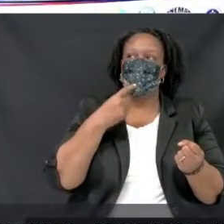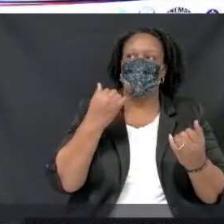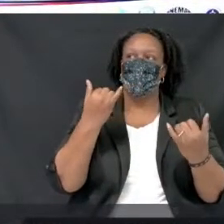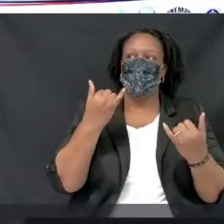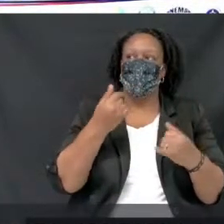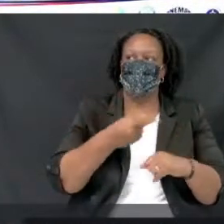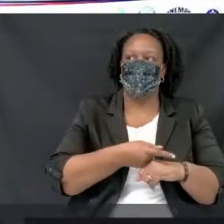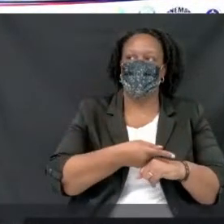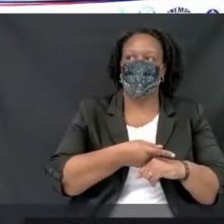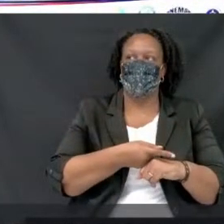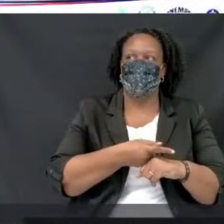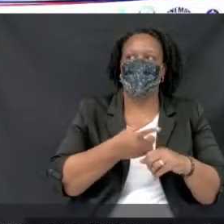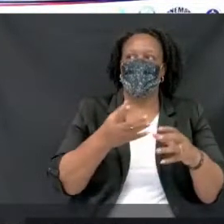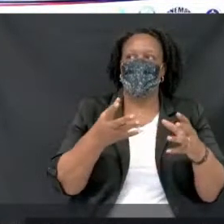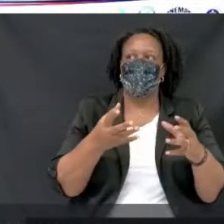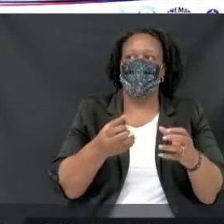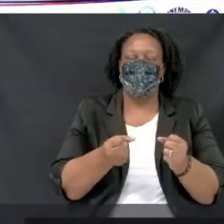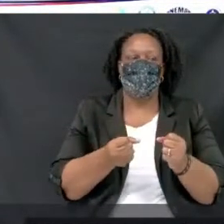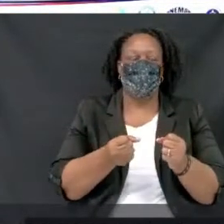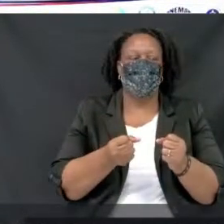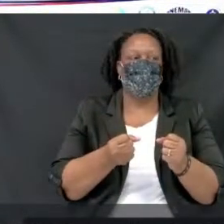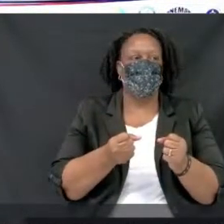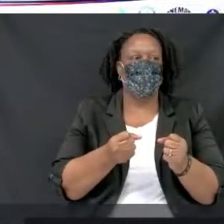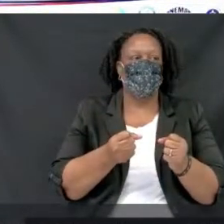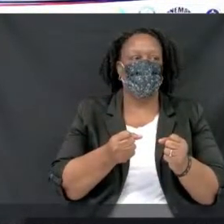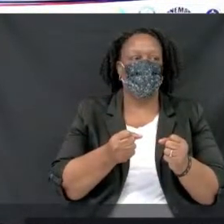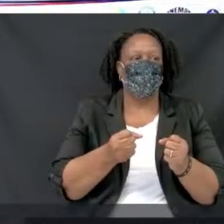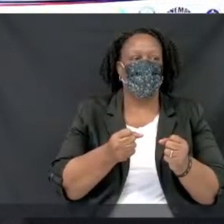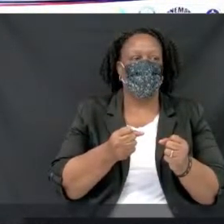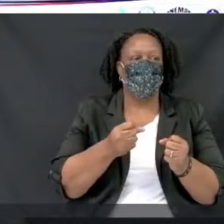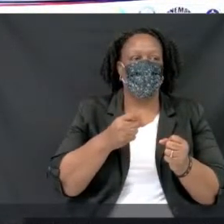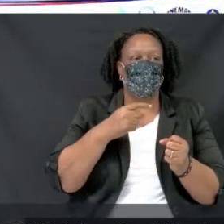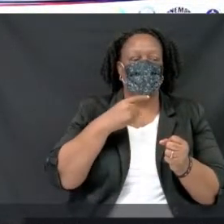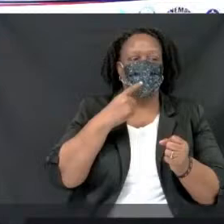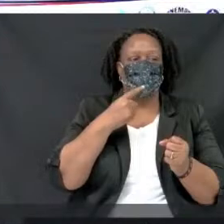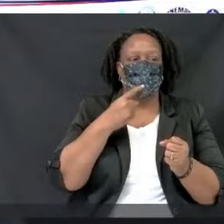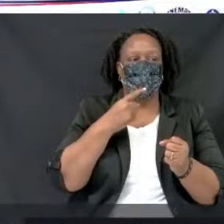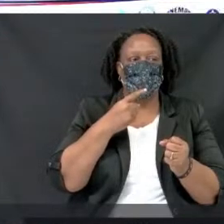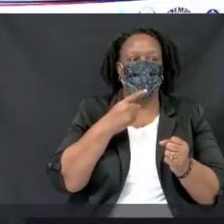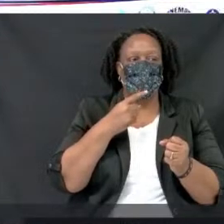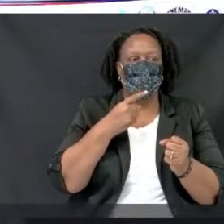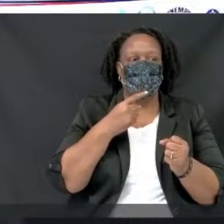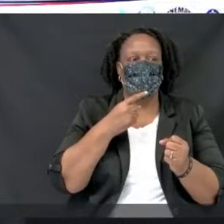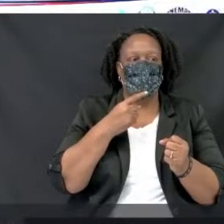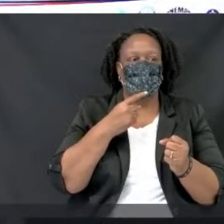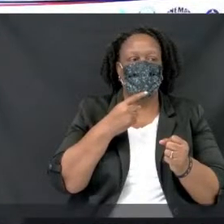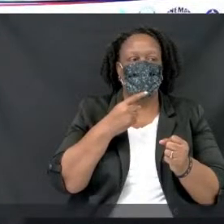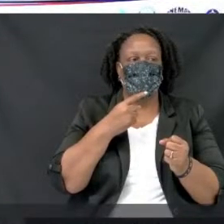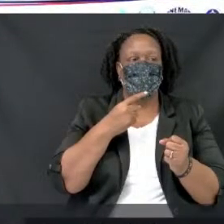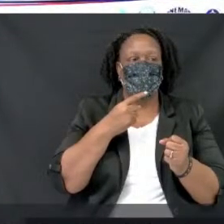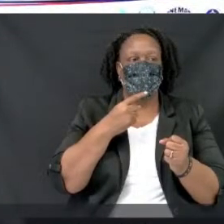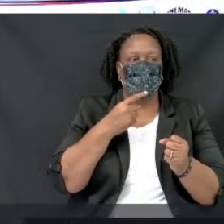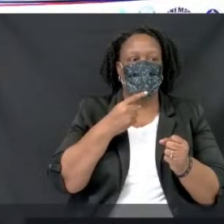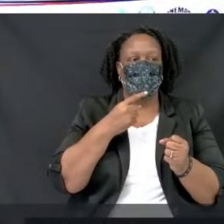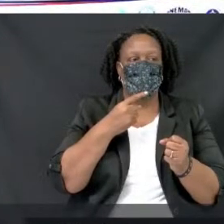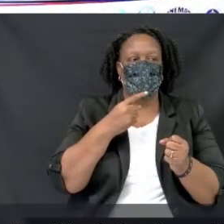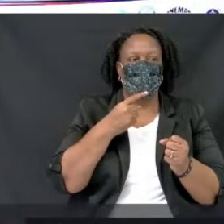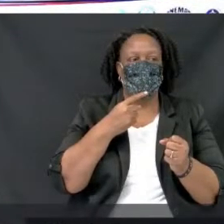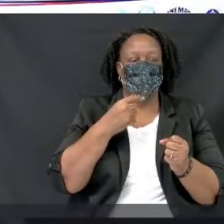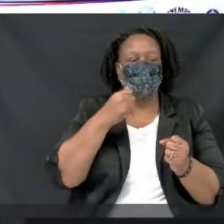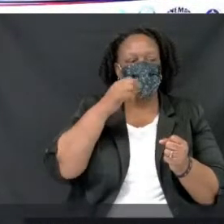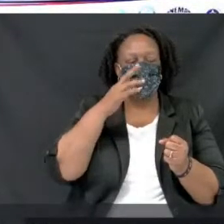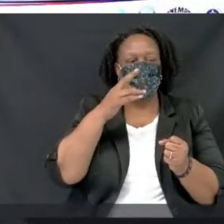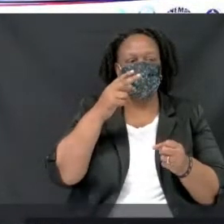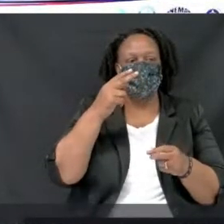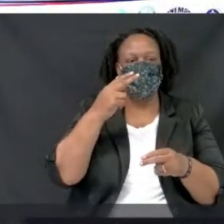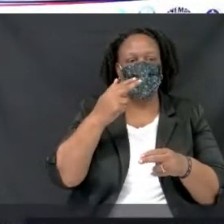to acknowledge the Honorable Wendy Colleen Phipps, who celebrates her birthday today. So I